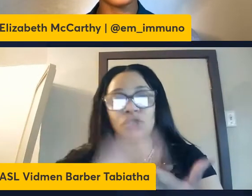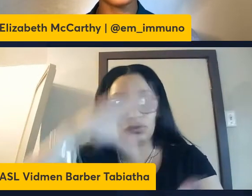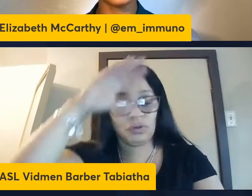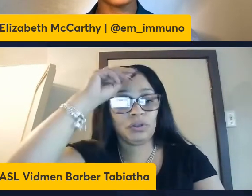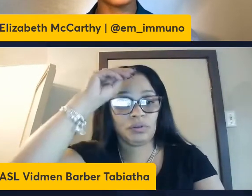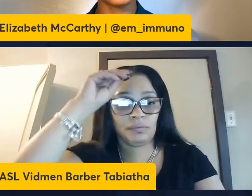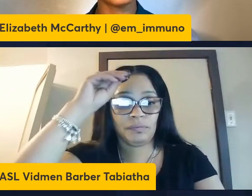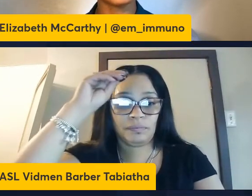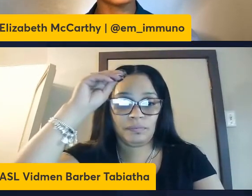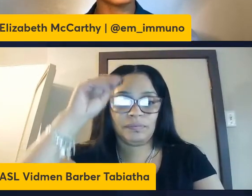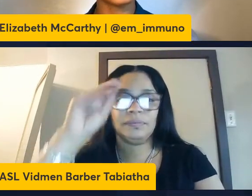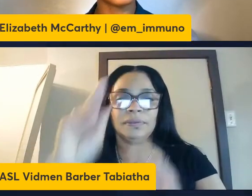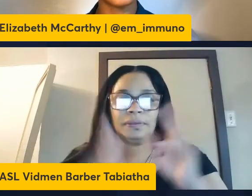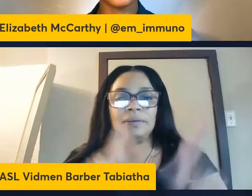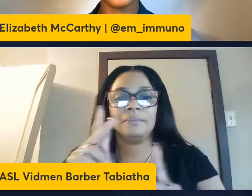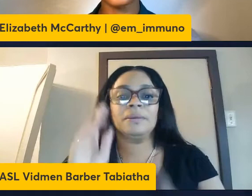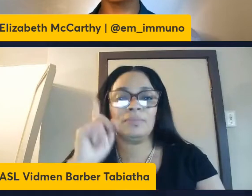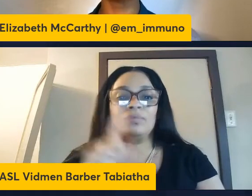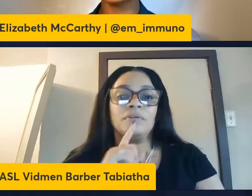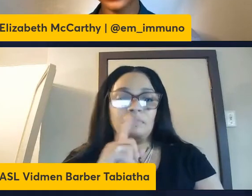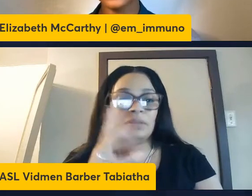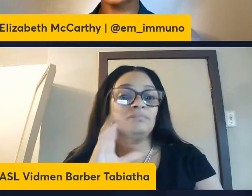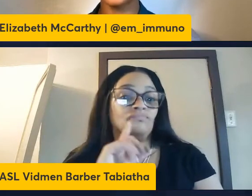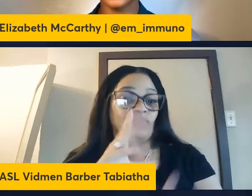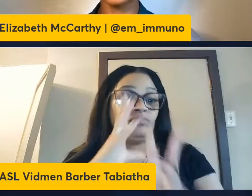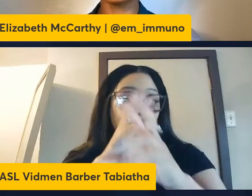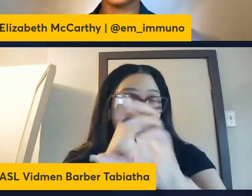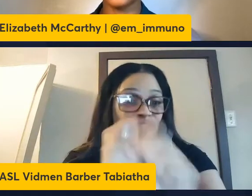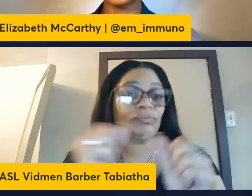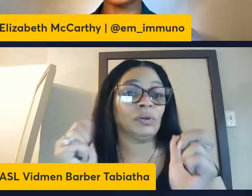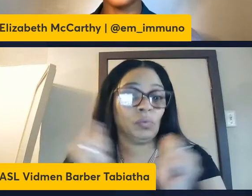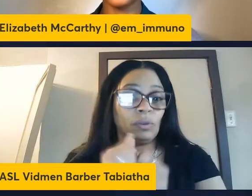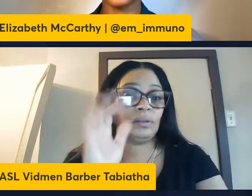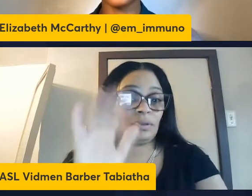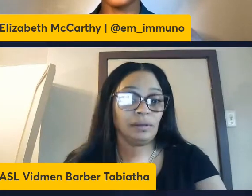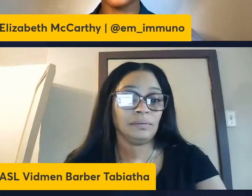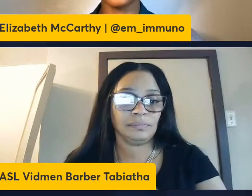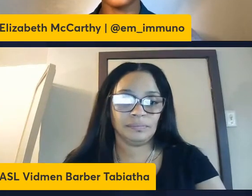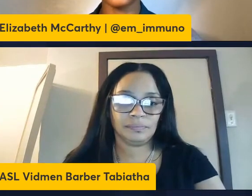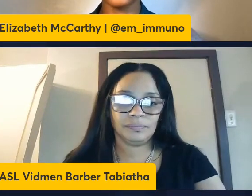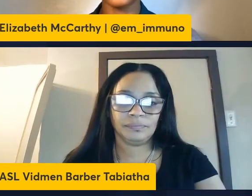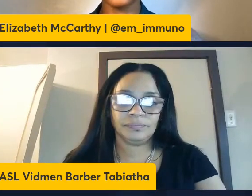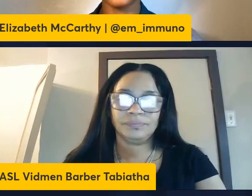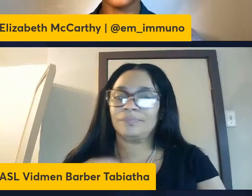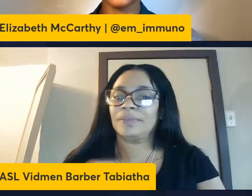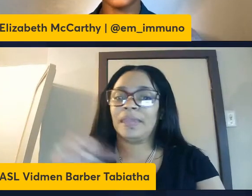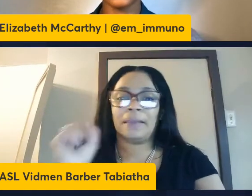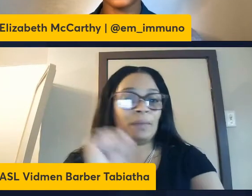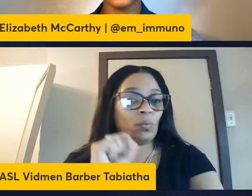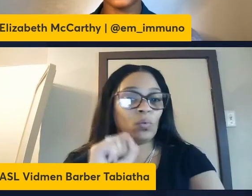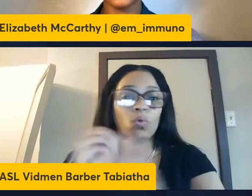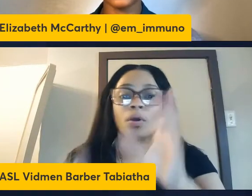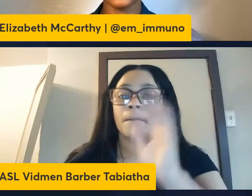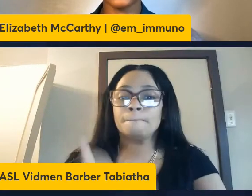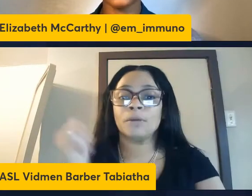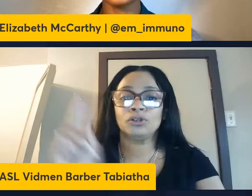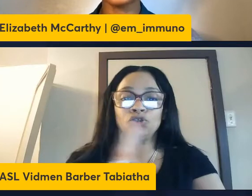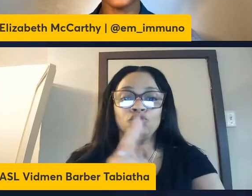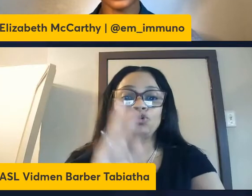lab people you're going to be interacting with. I've been working mostly using